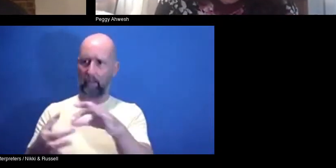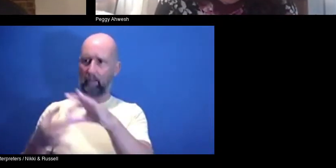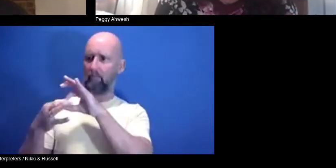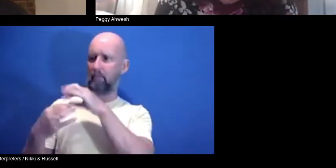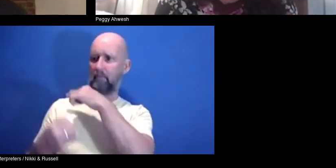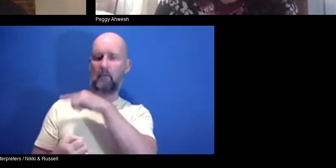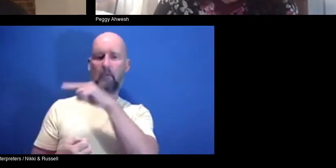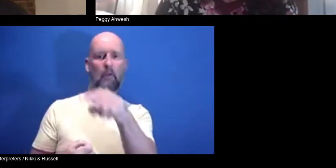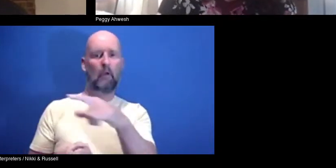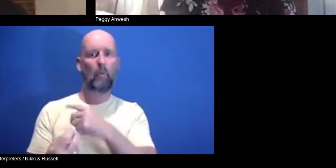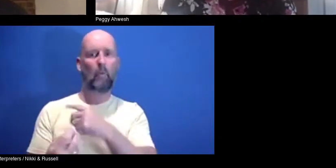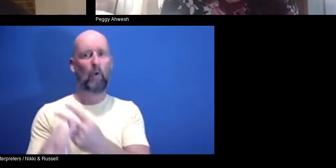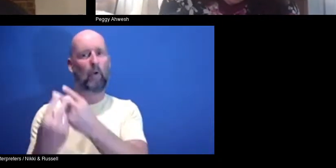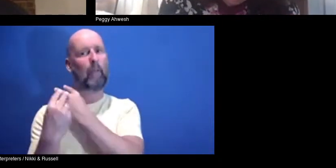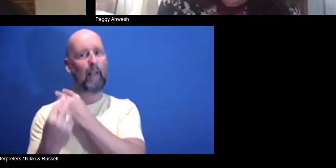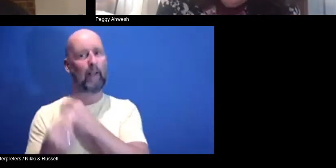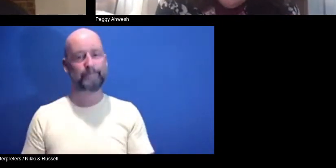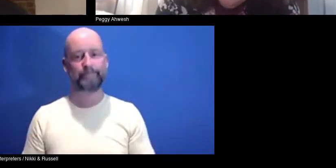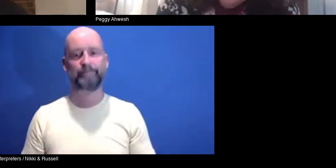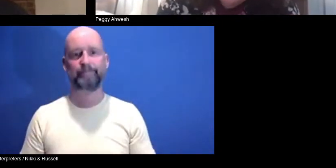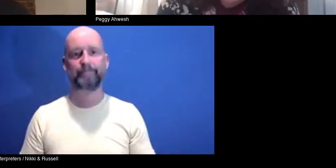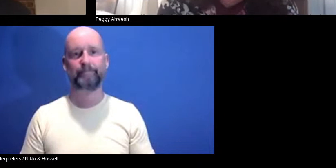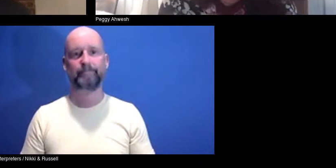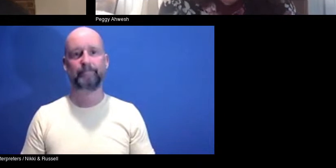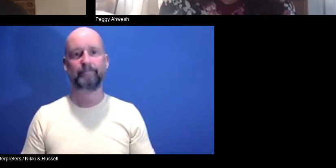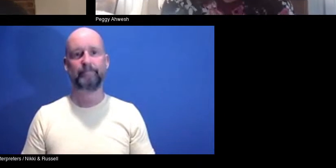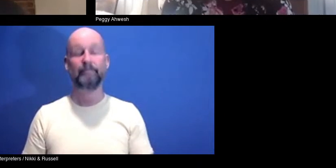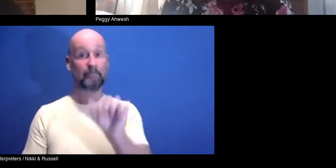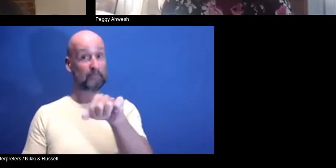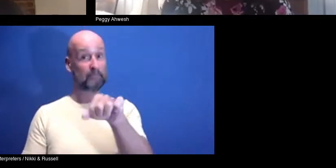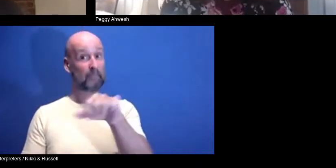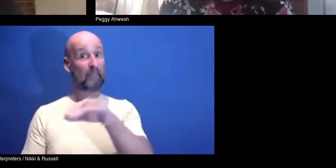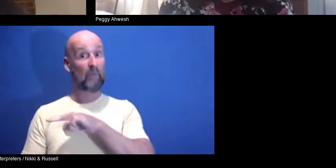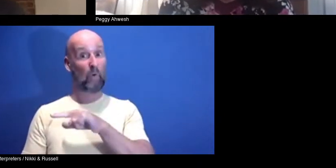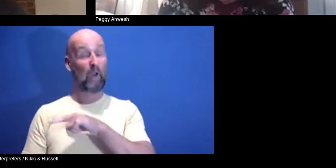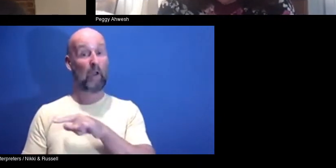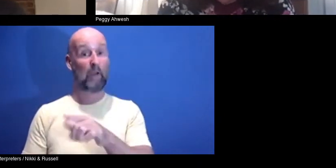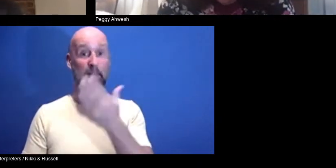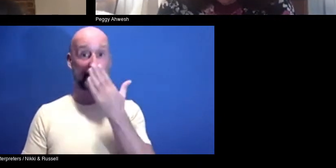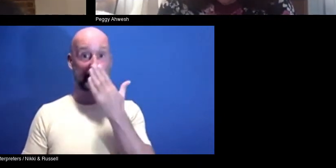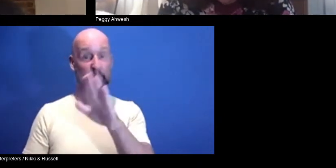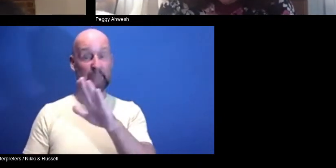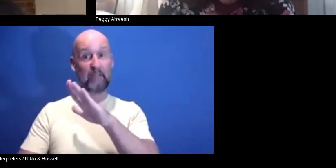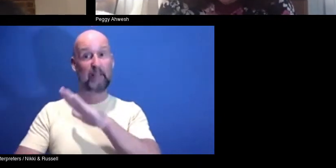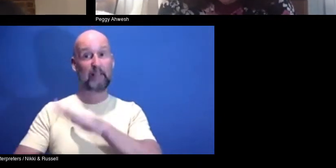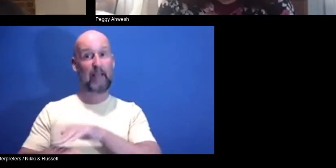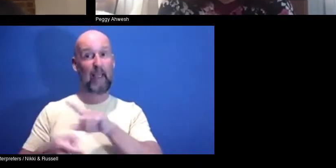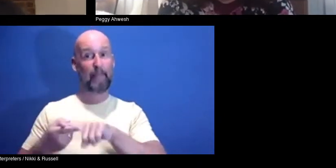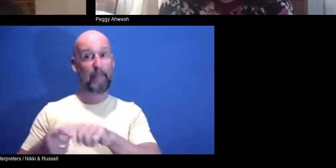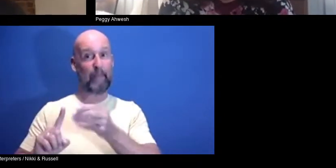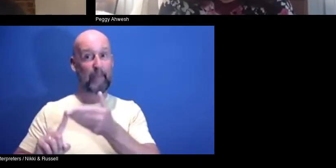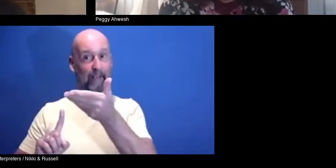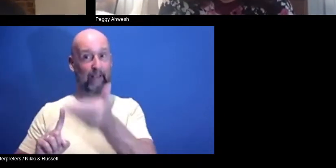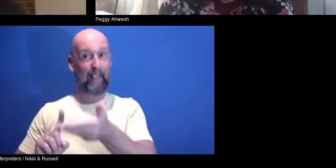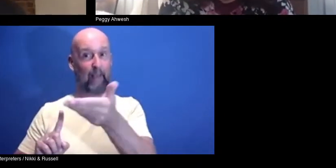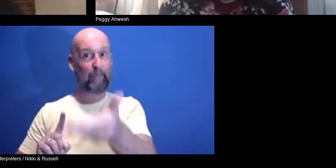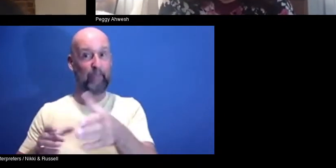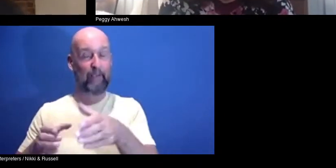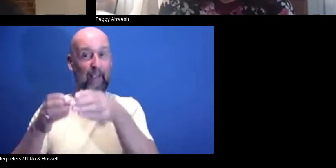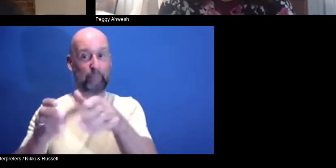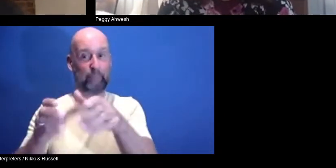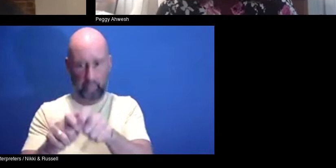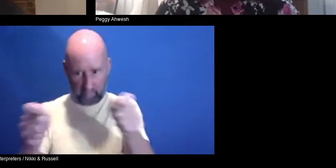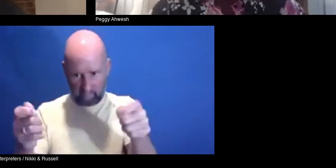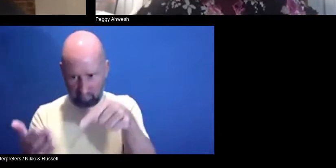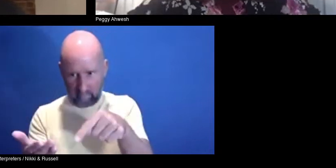with the looking back. Because it is kind of, there is a time capsule element to it. And I wondered, like, you were talking